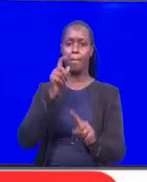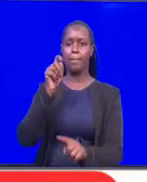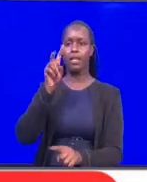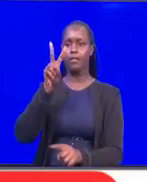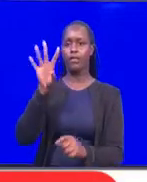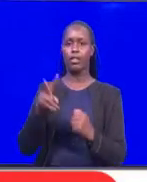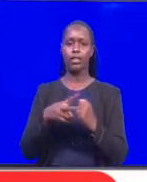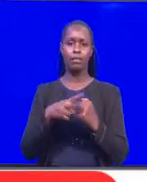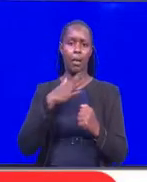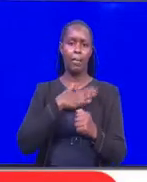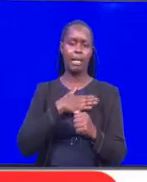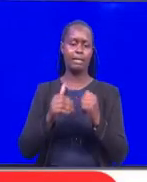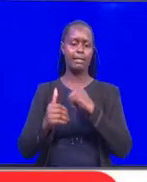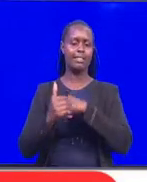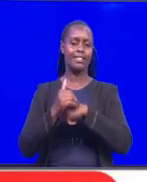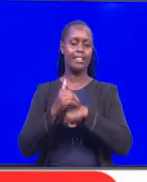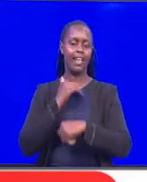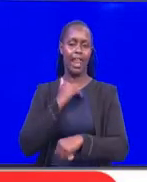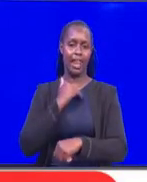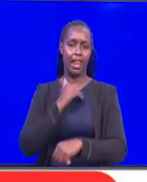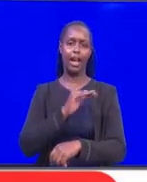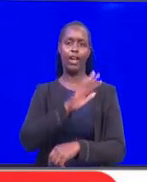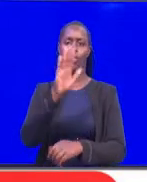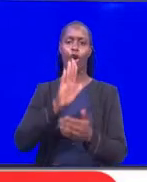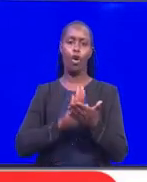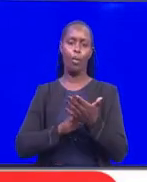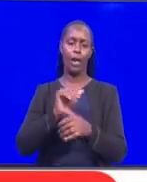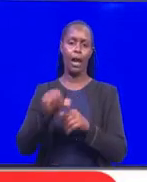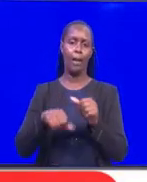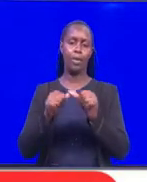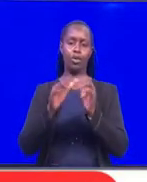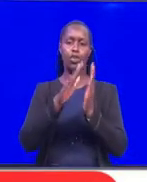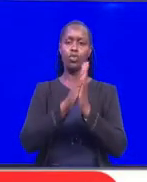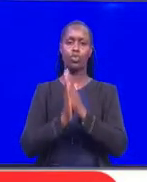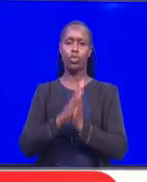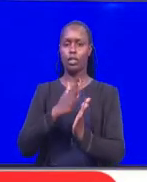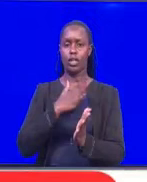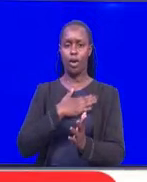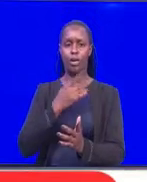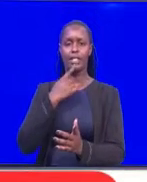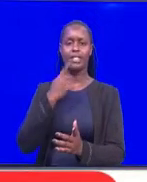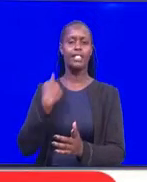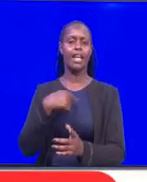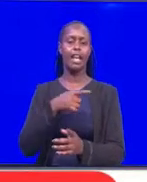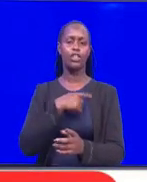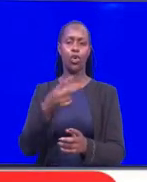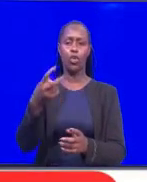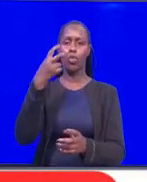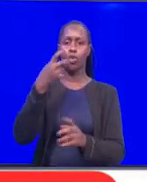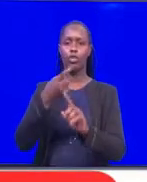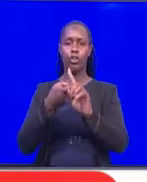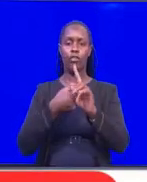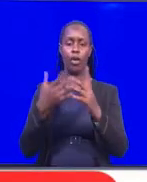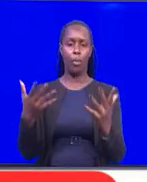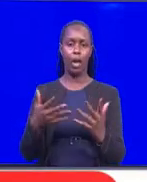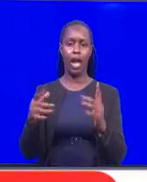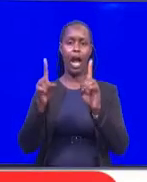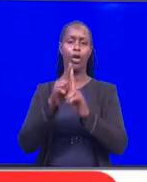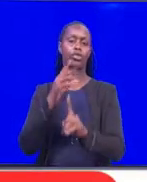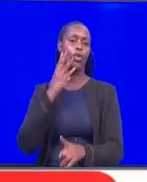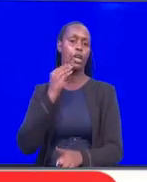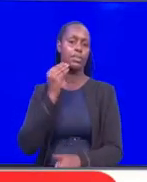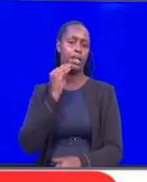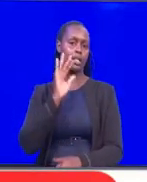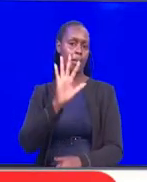I'd like to urge you to let us know what you think about the stories you've seen so far. Let us know where you're watching from and what your experience has been with